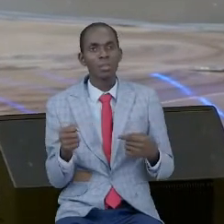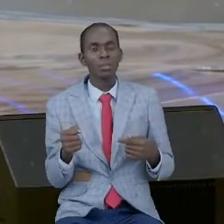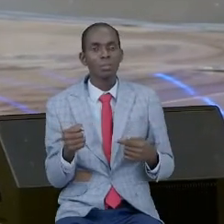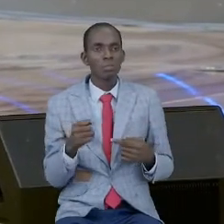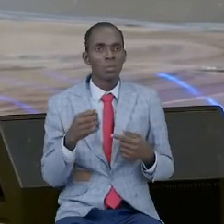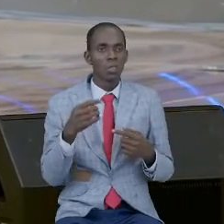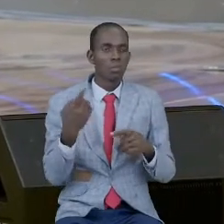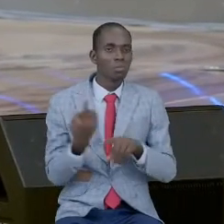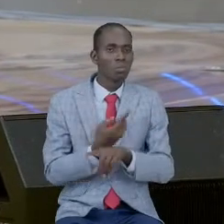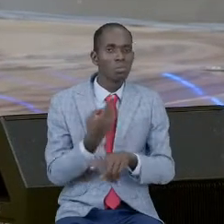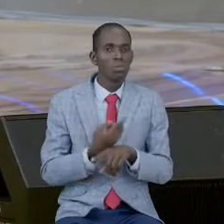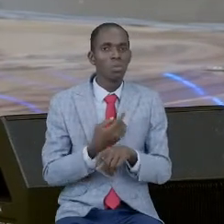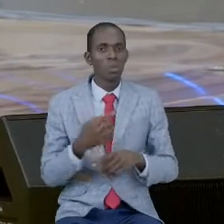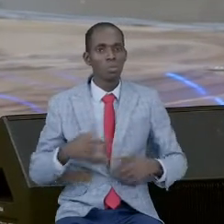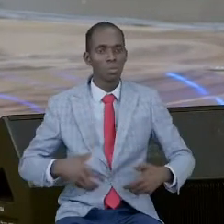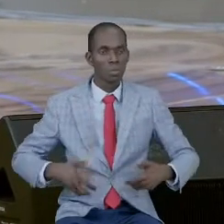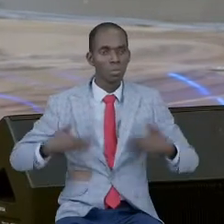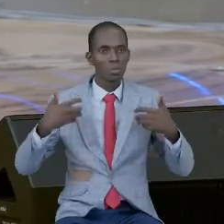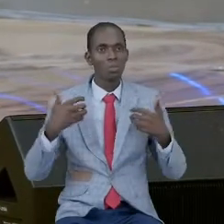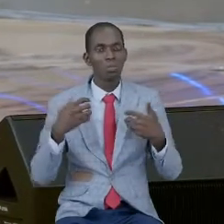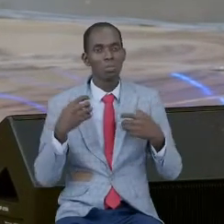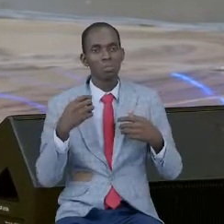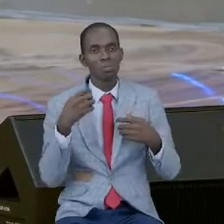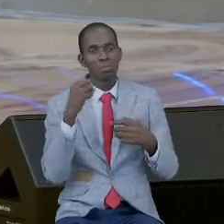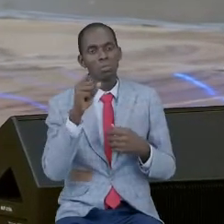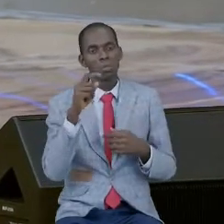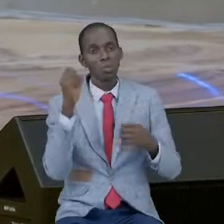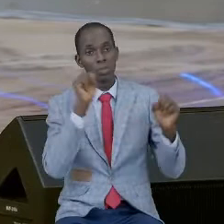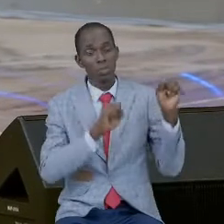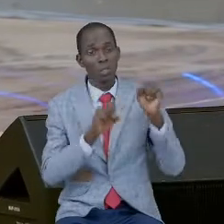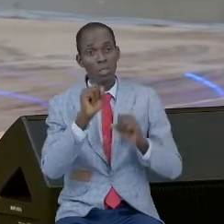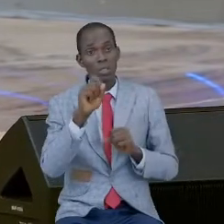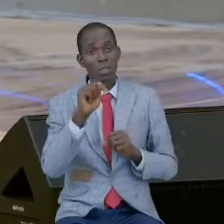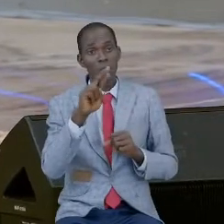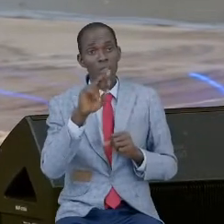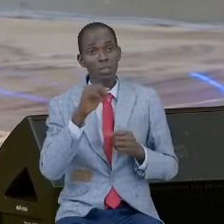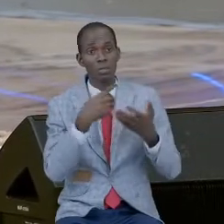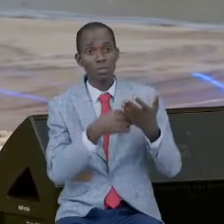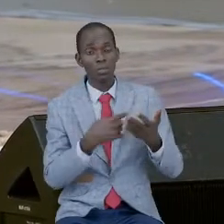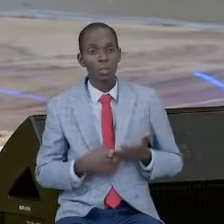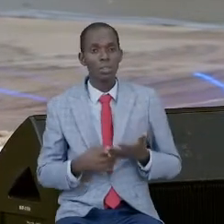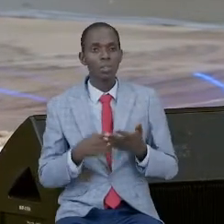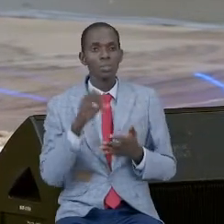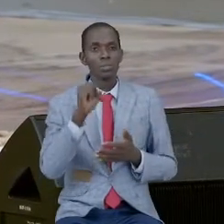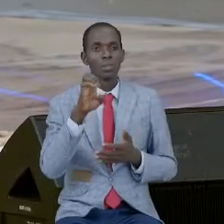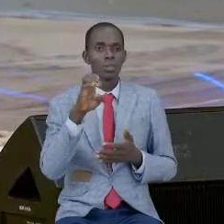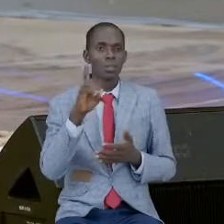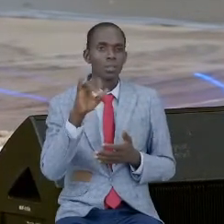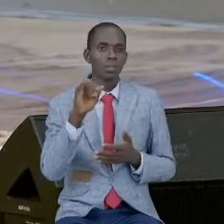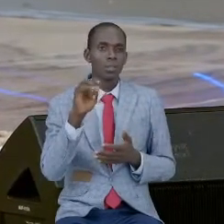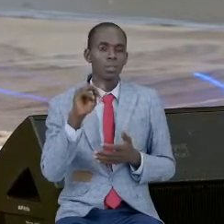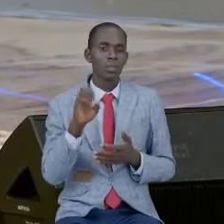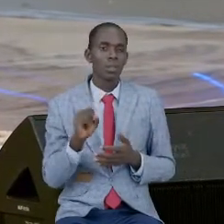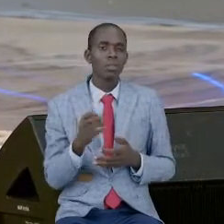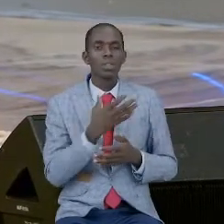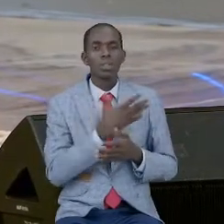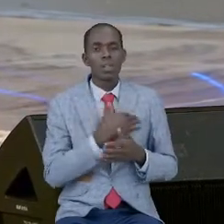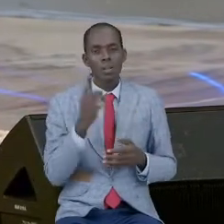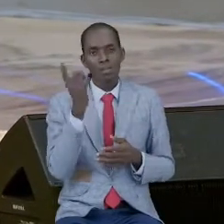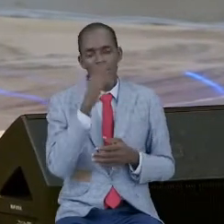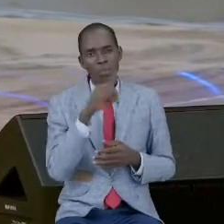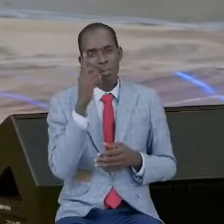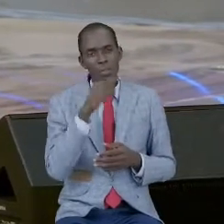wrath, strife, seditions, heresies, verse 21,